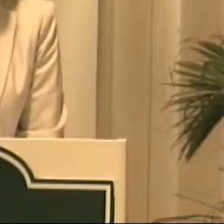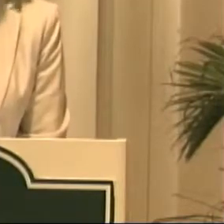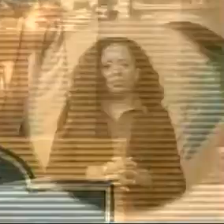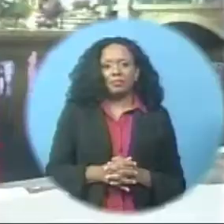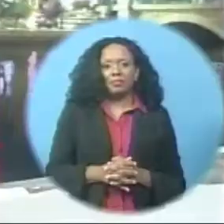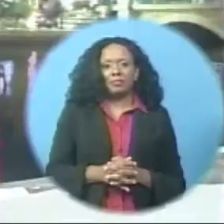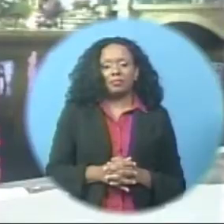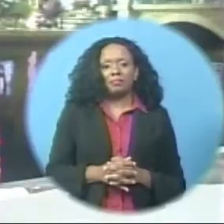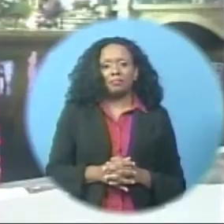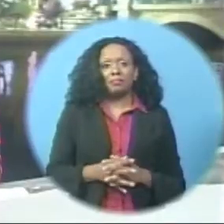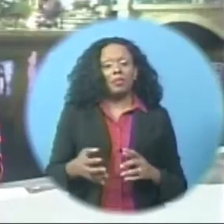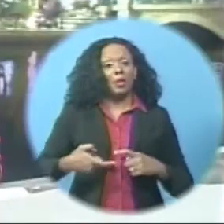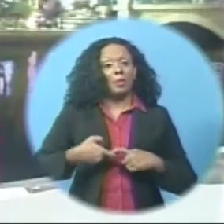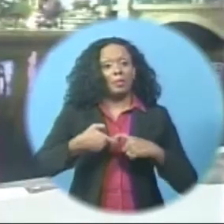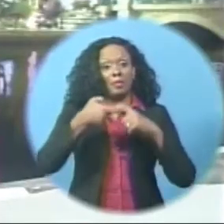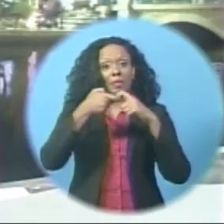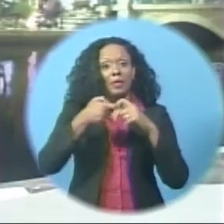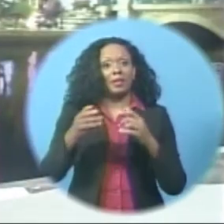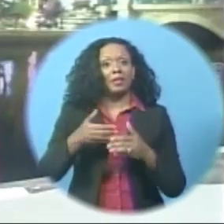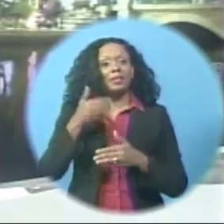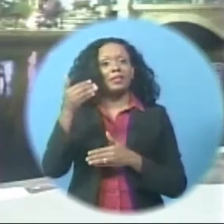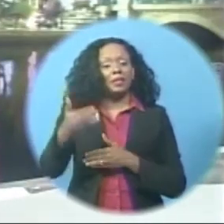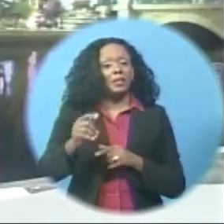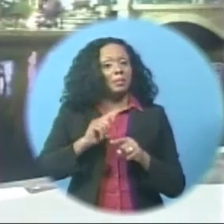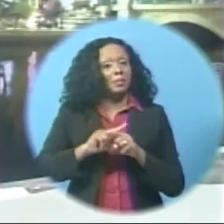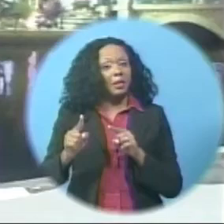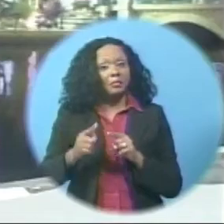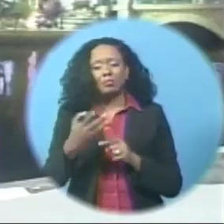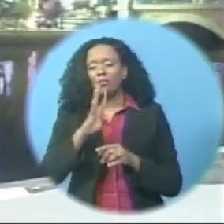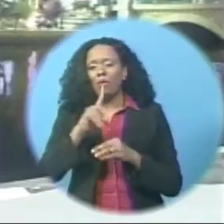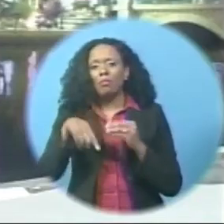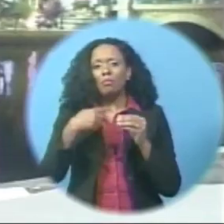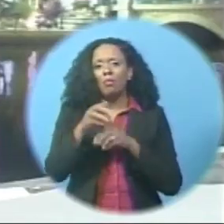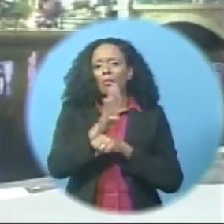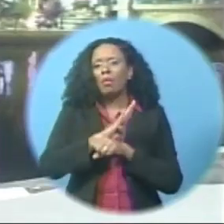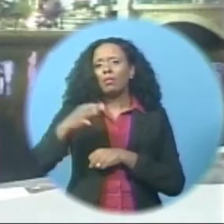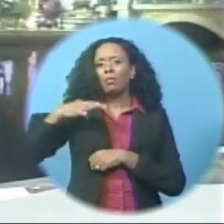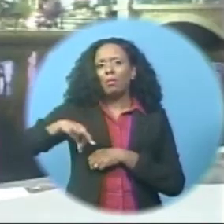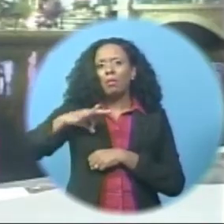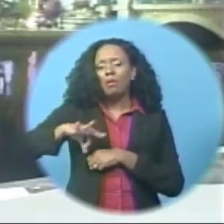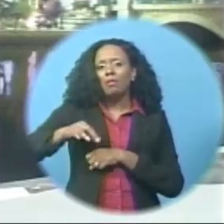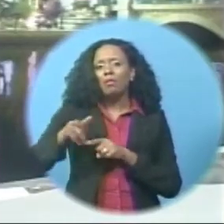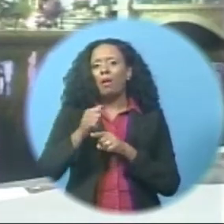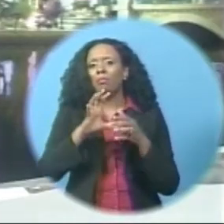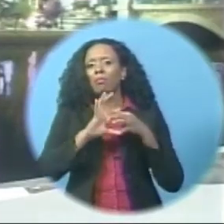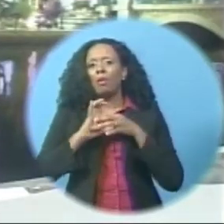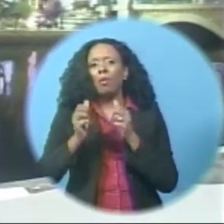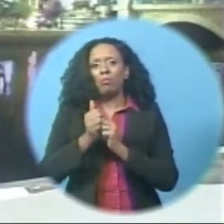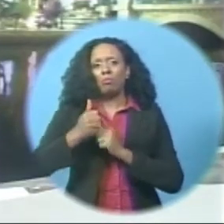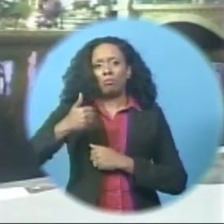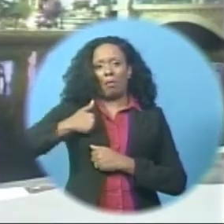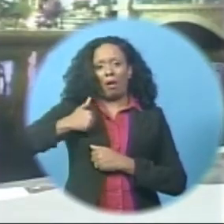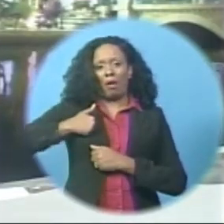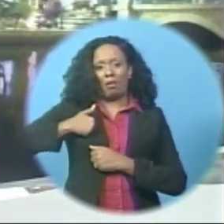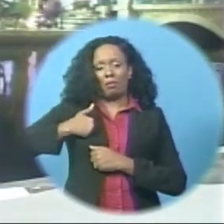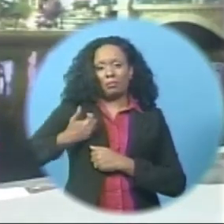benefits. Coming up after the break, we'll tell you about how Barbados benefits from its relationship with Canada.